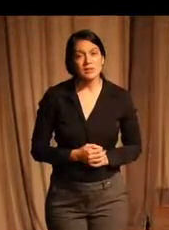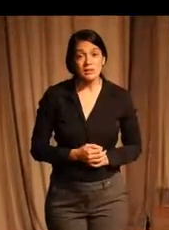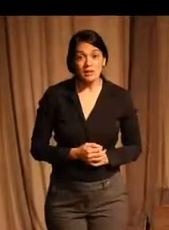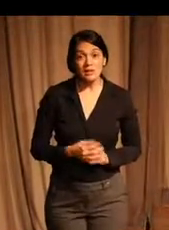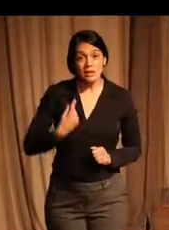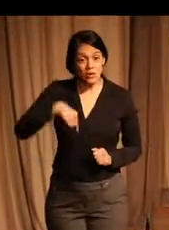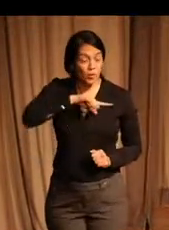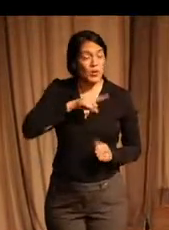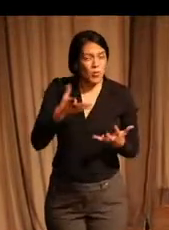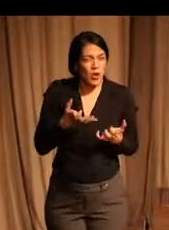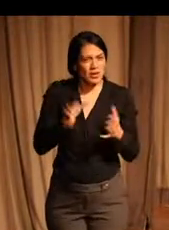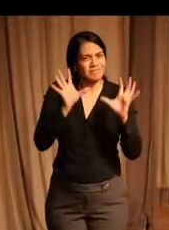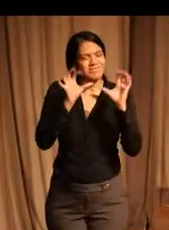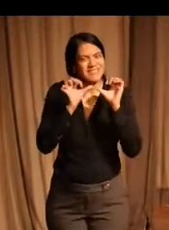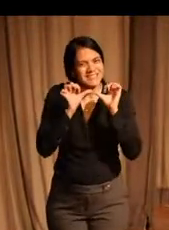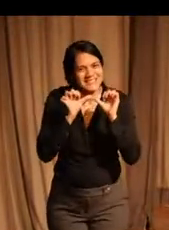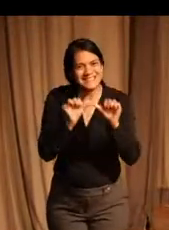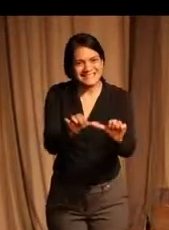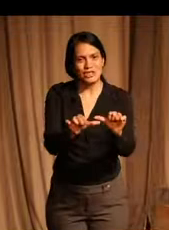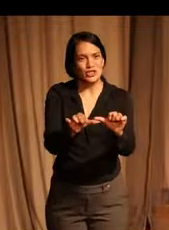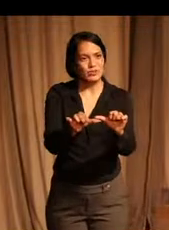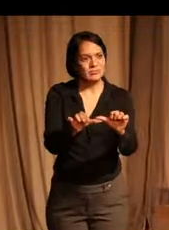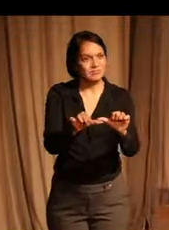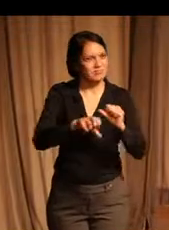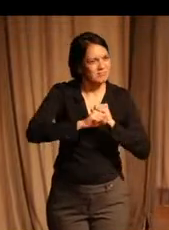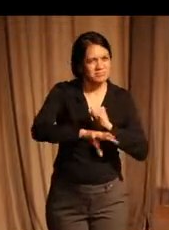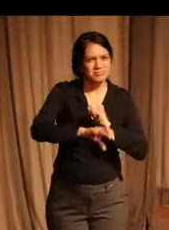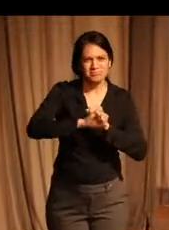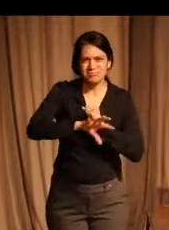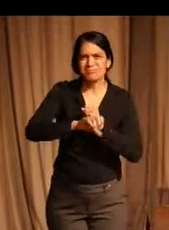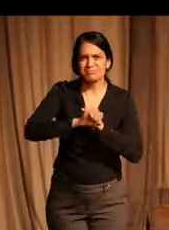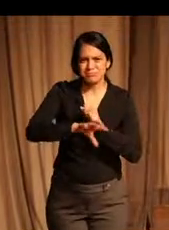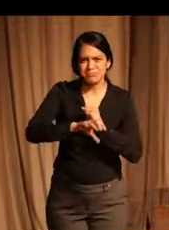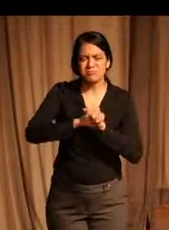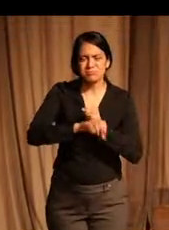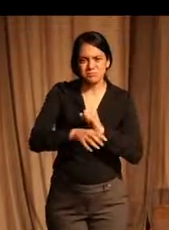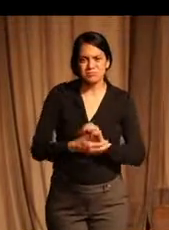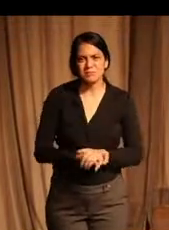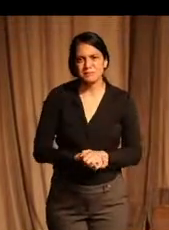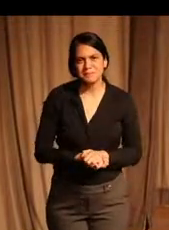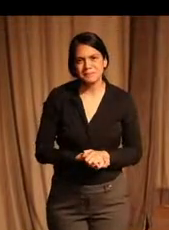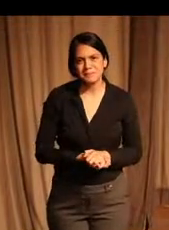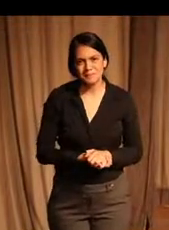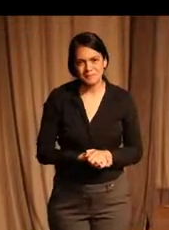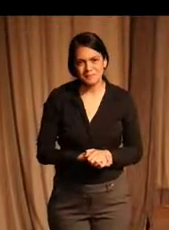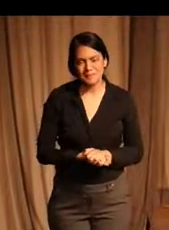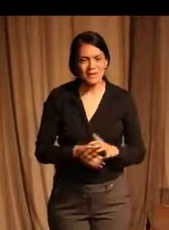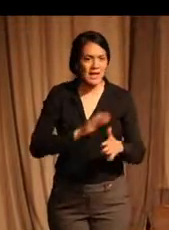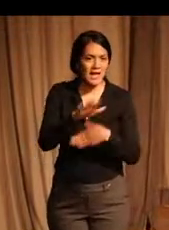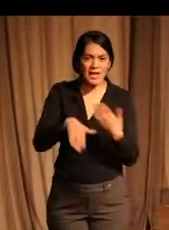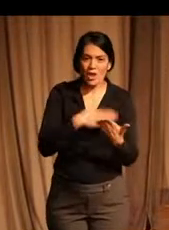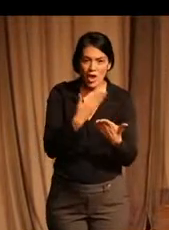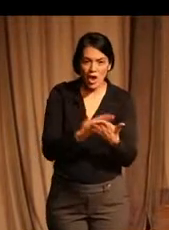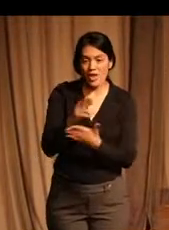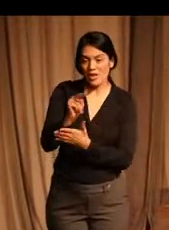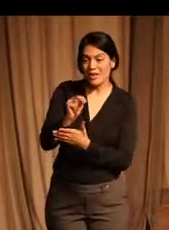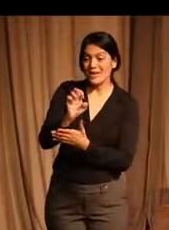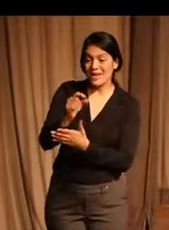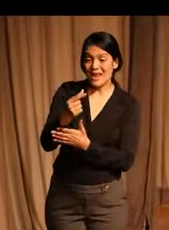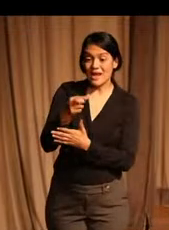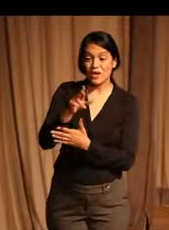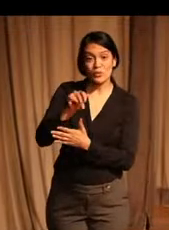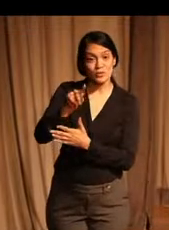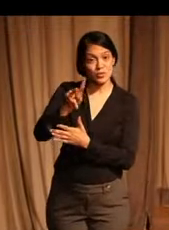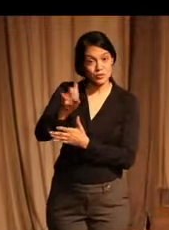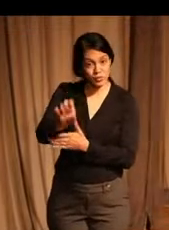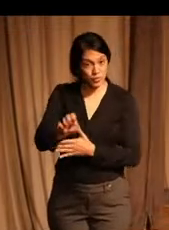but really continue, you know, that legacy, you know, of Negritude and all of the meanings of Negritude, both in terms of creatively